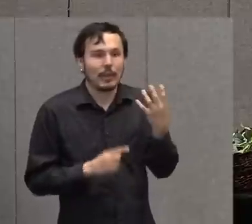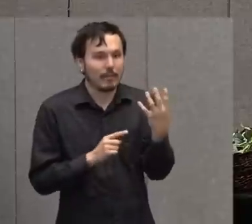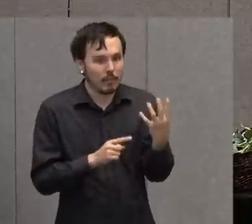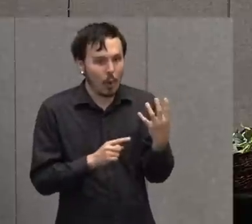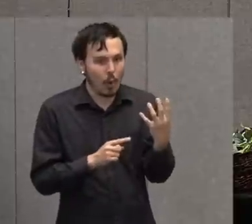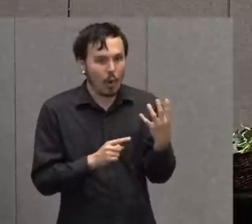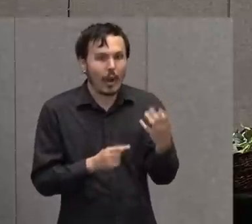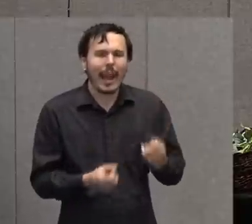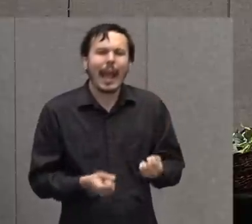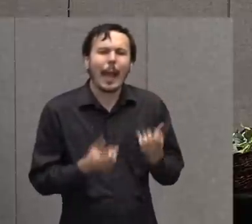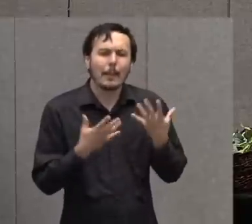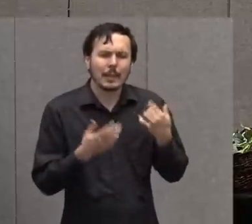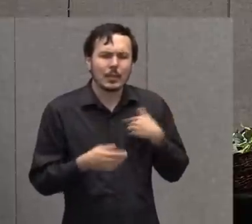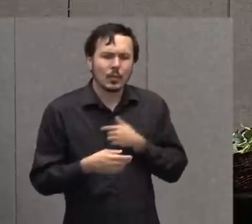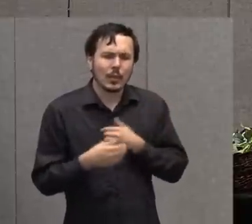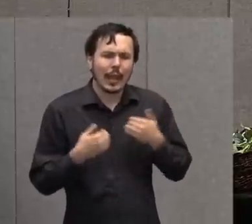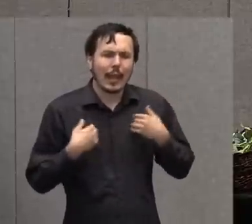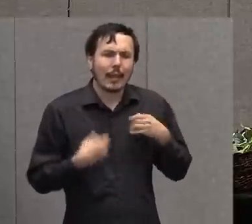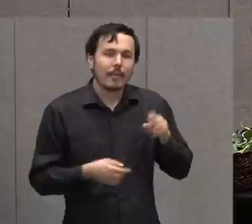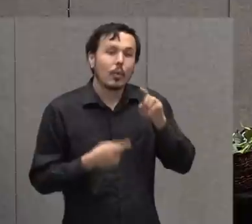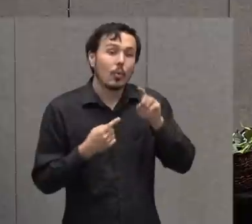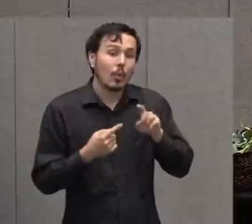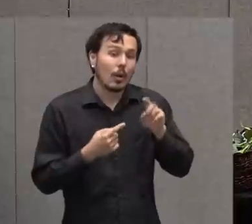how many of those did we have?